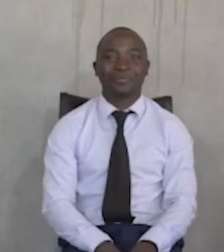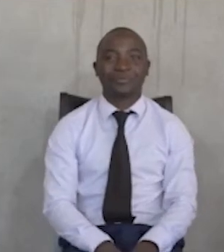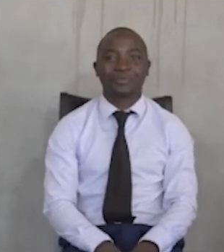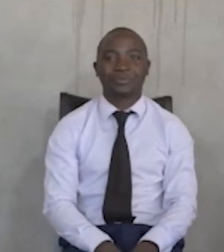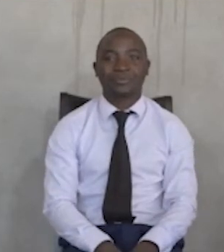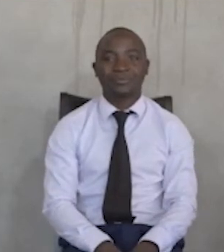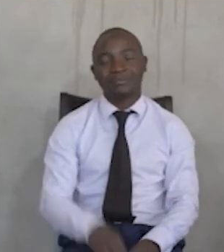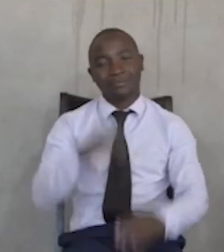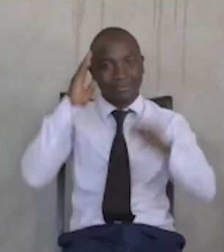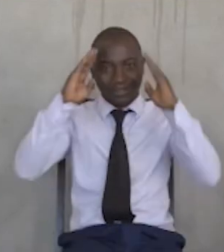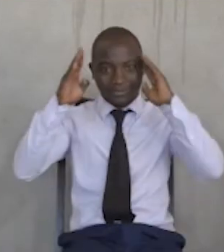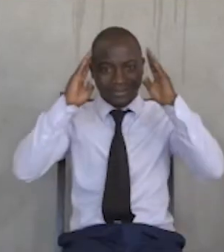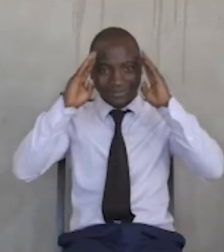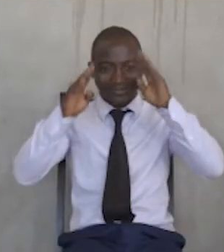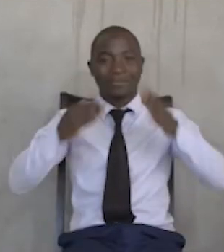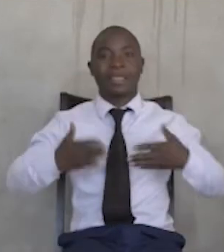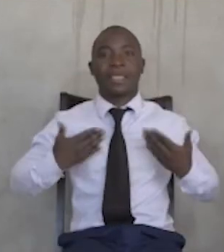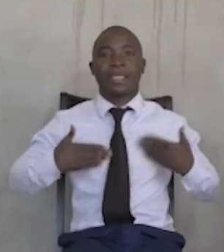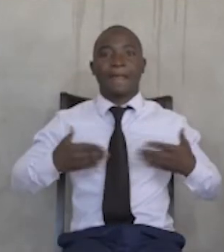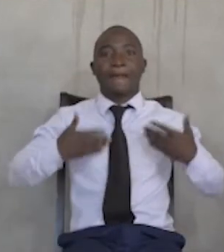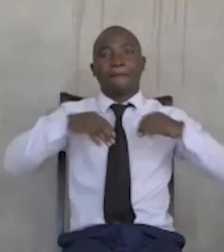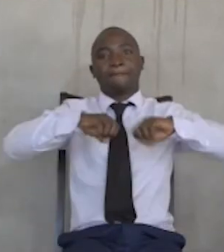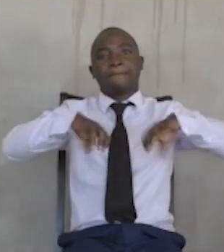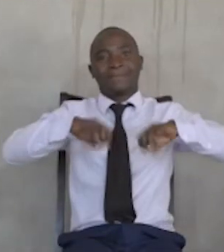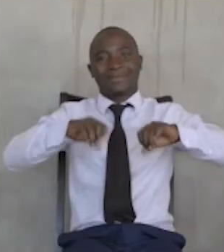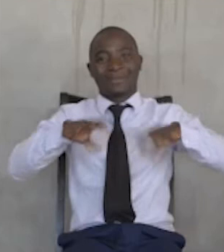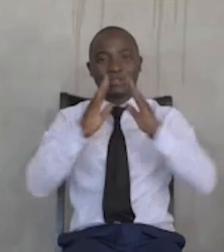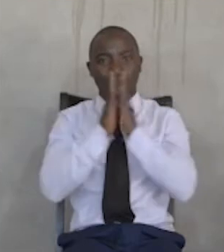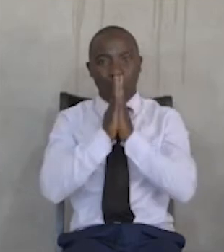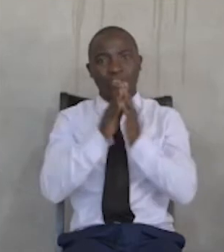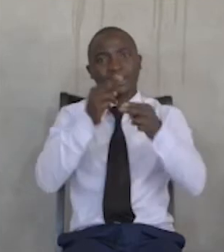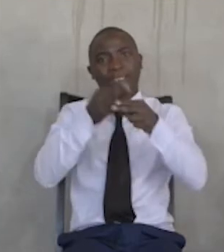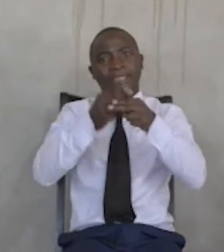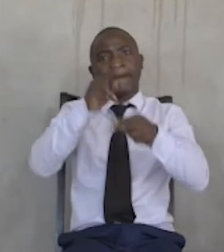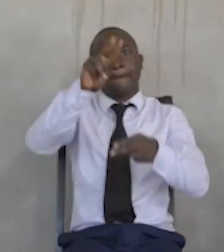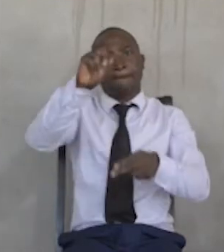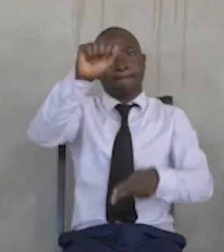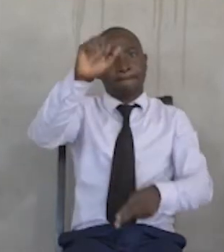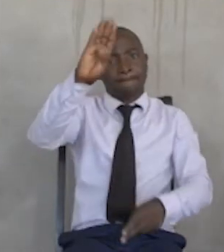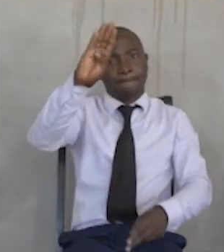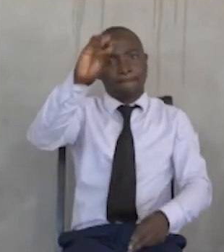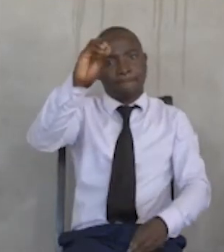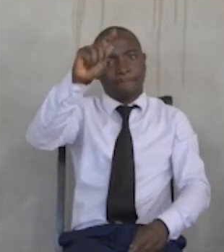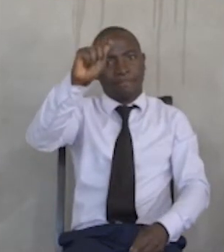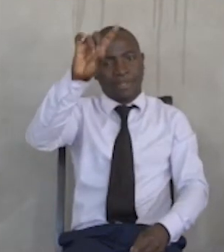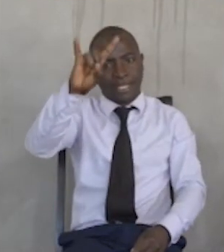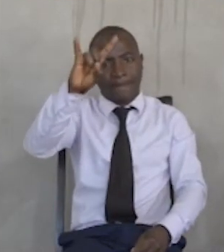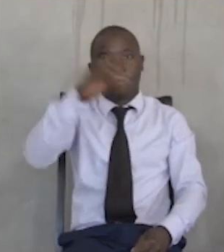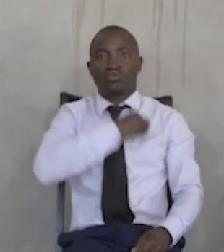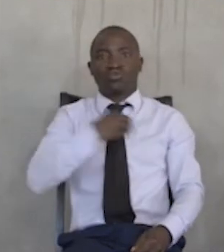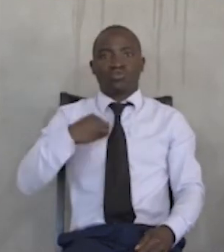Good day and happy Sabbath, Church. My name is Dr. Naboth Matinhira. I'm an ear, nose and throat